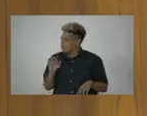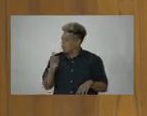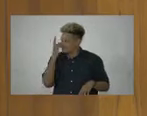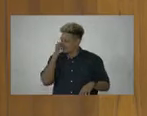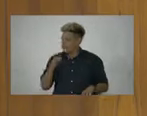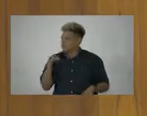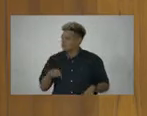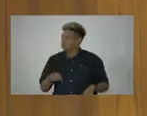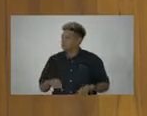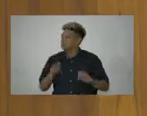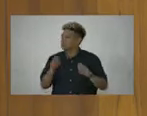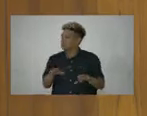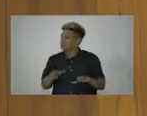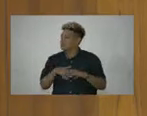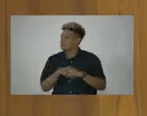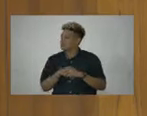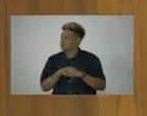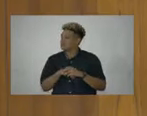this input.